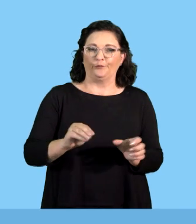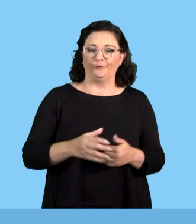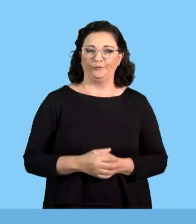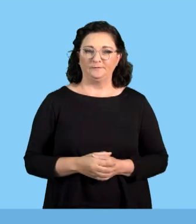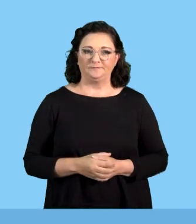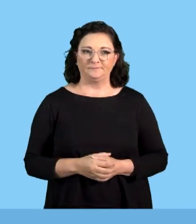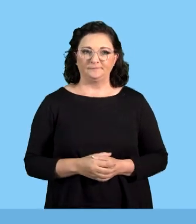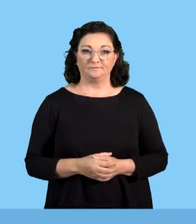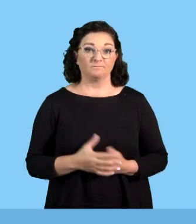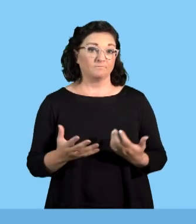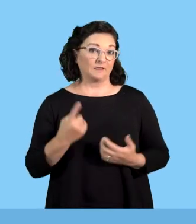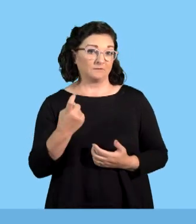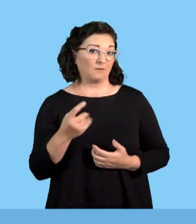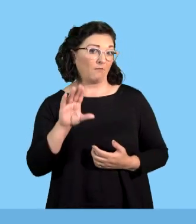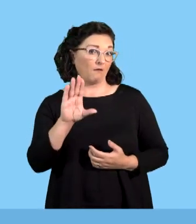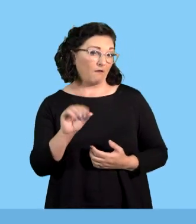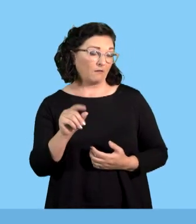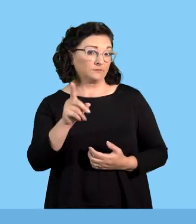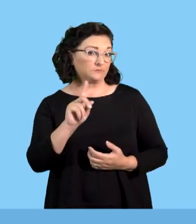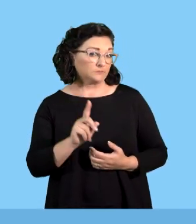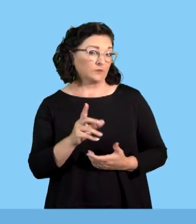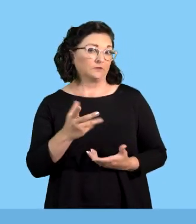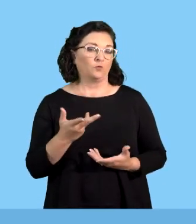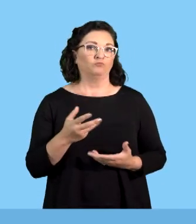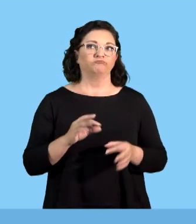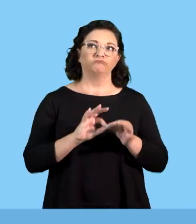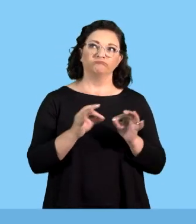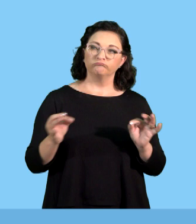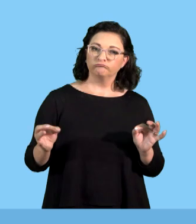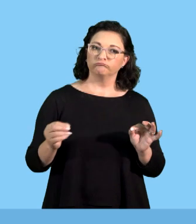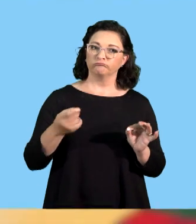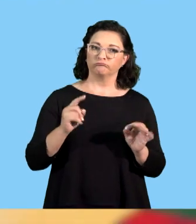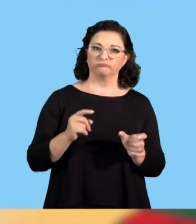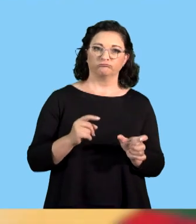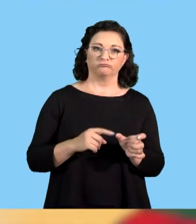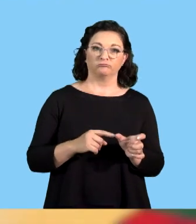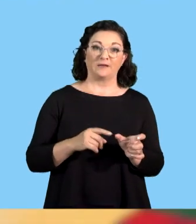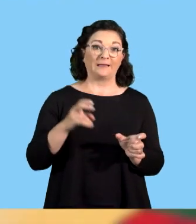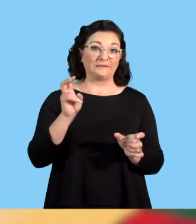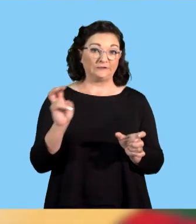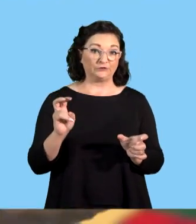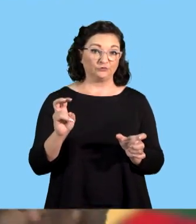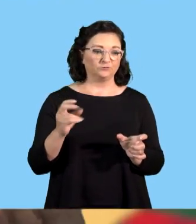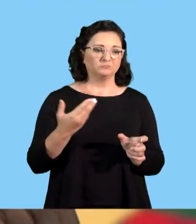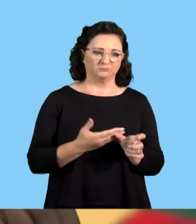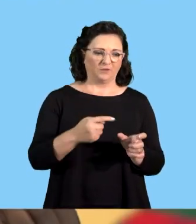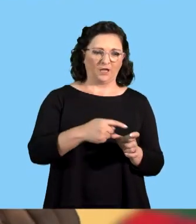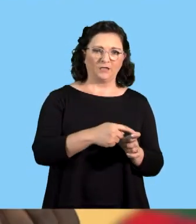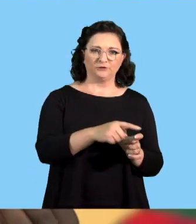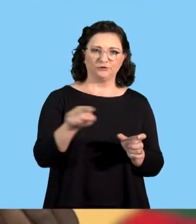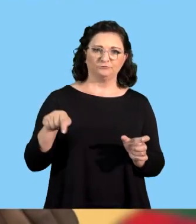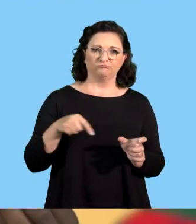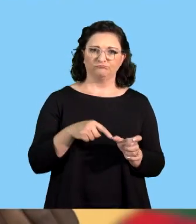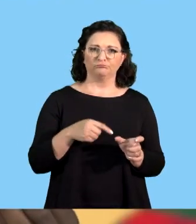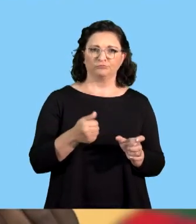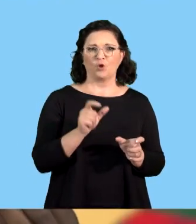electricity. So when someone asks you to define or to define an electric circuit in your own words, you can play